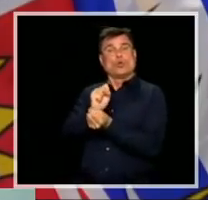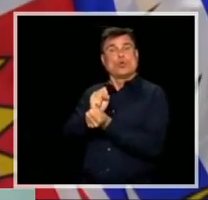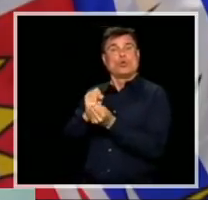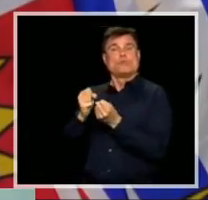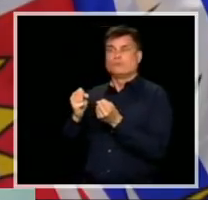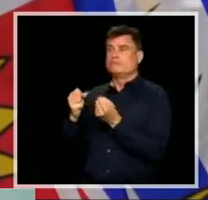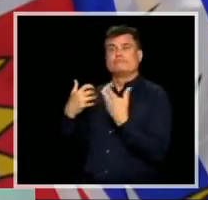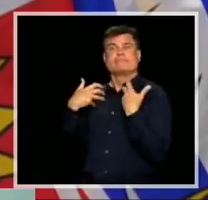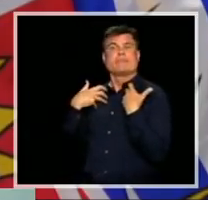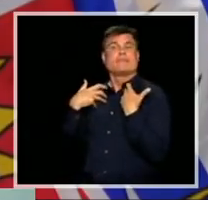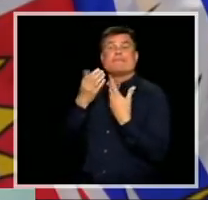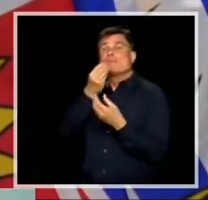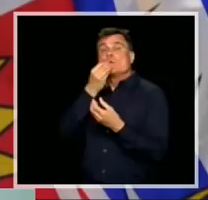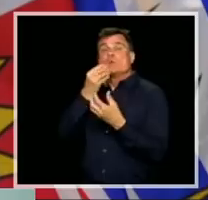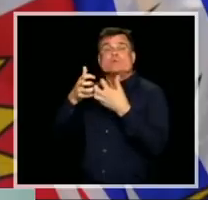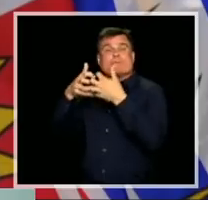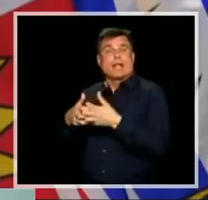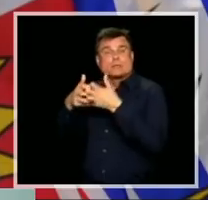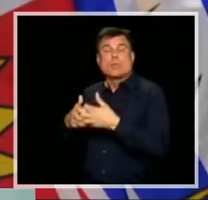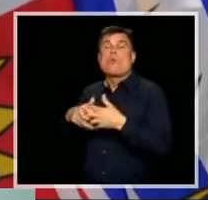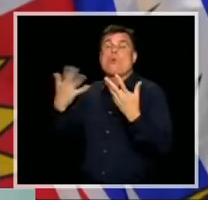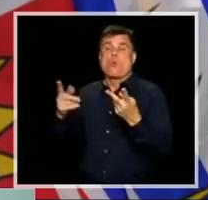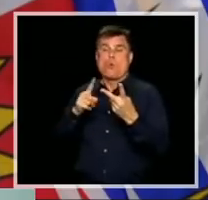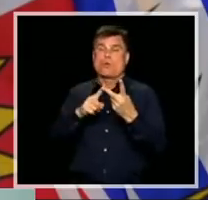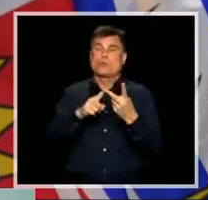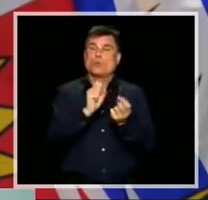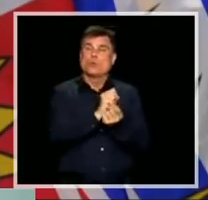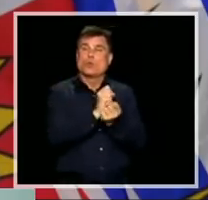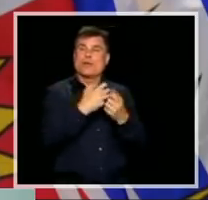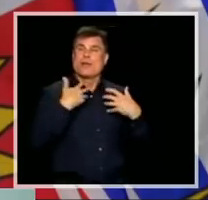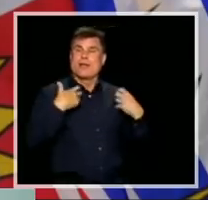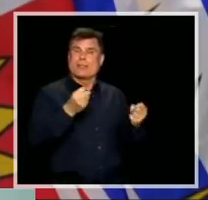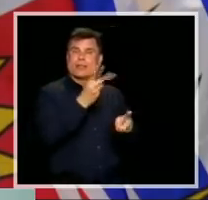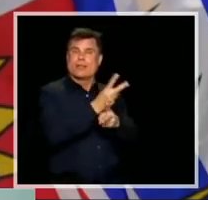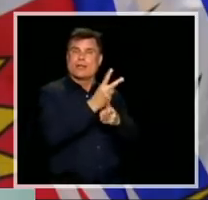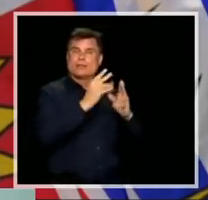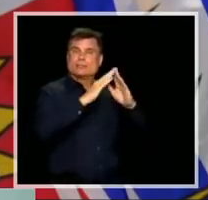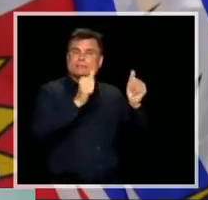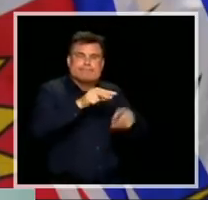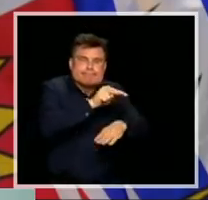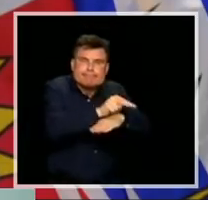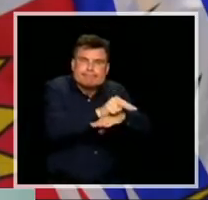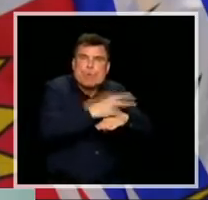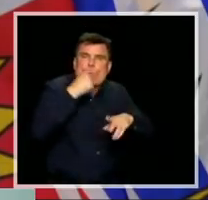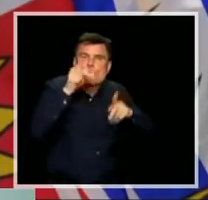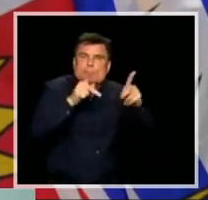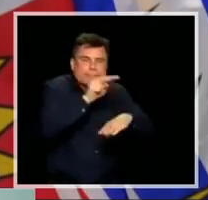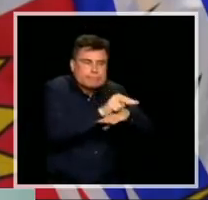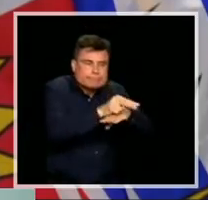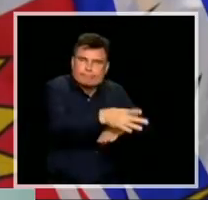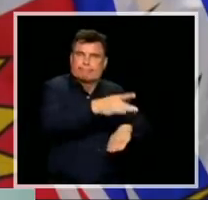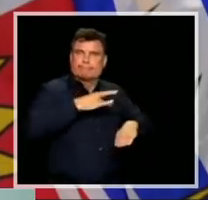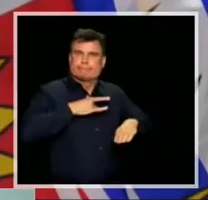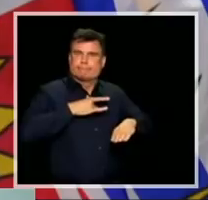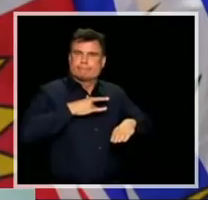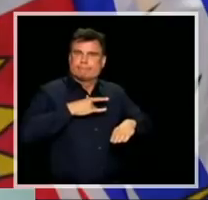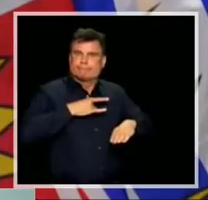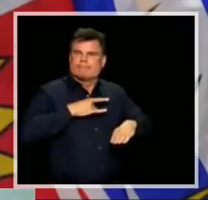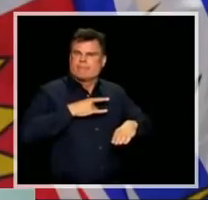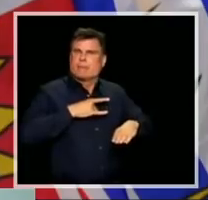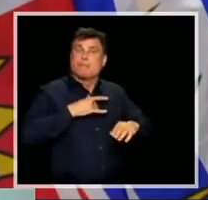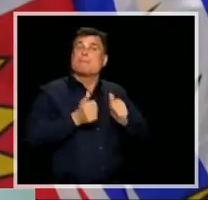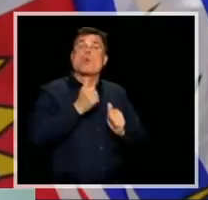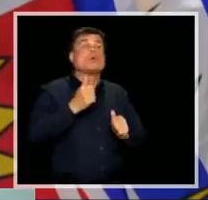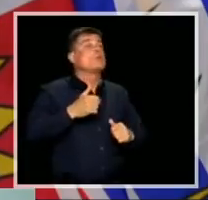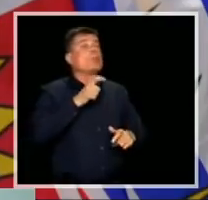we're still in the process of doing that. Right now, the latest tests that have been done, I think I mentioned